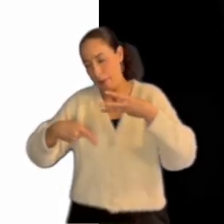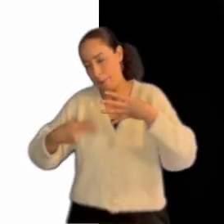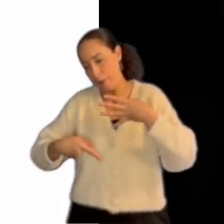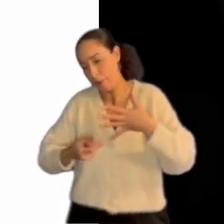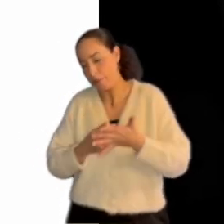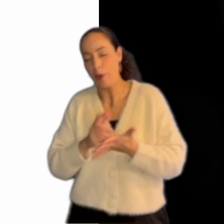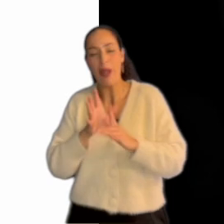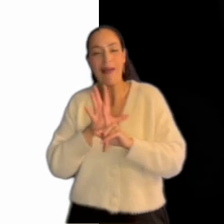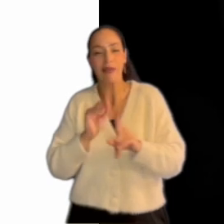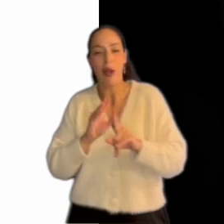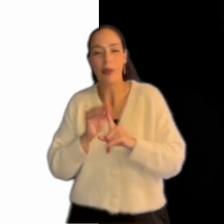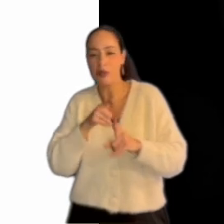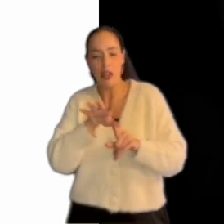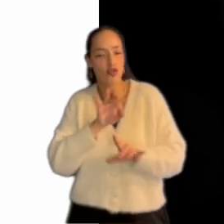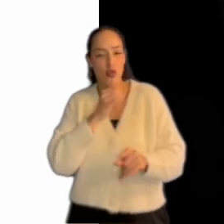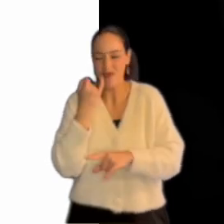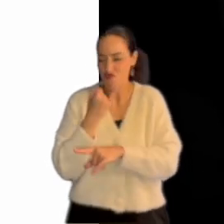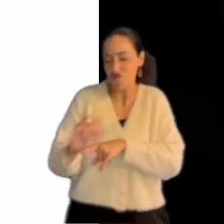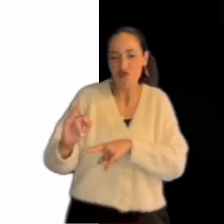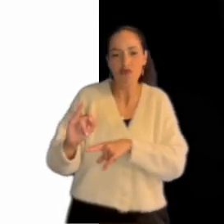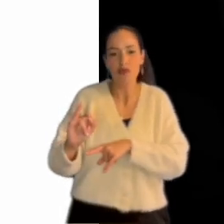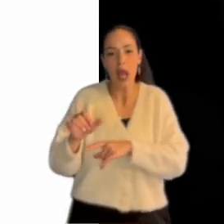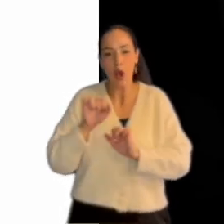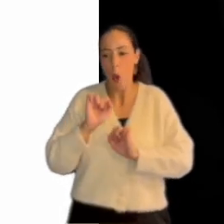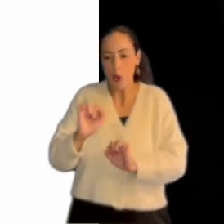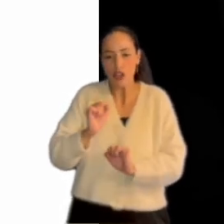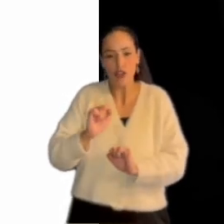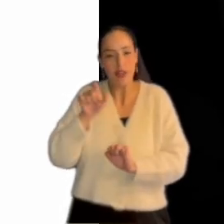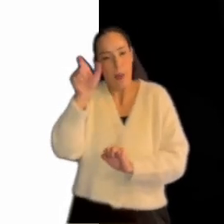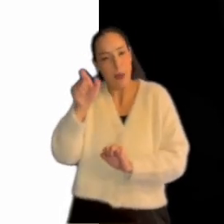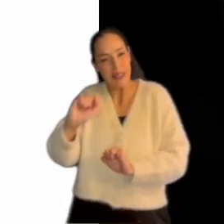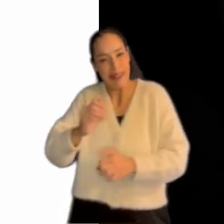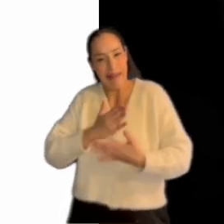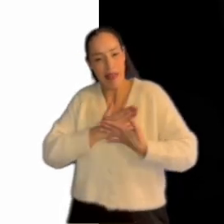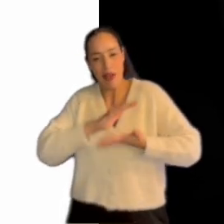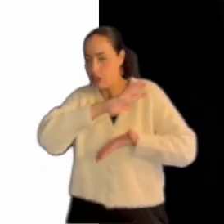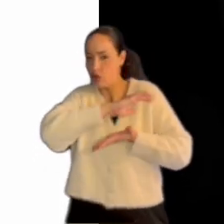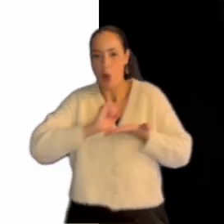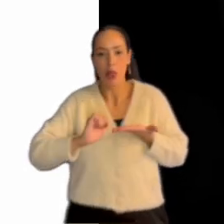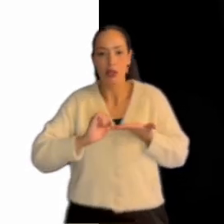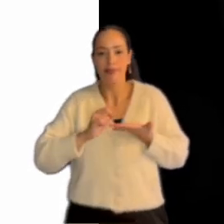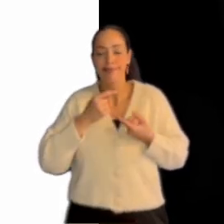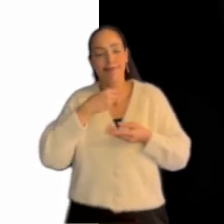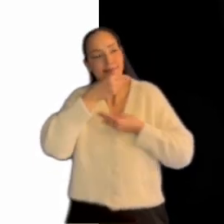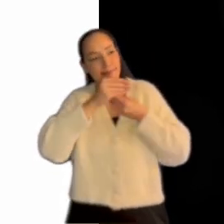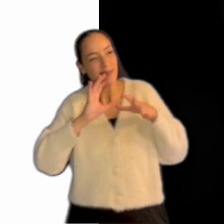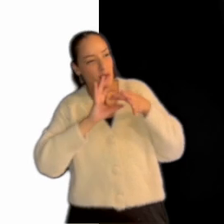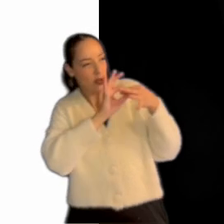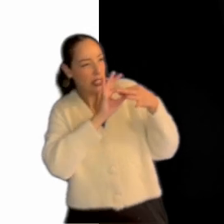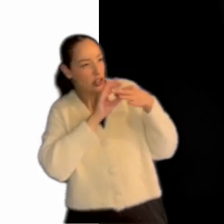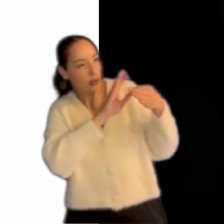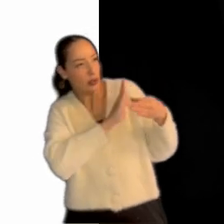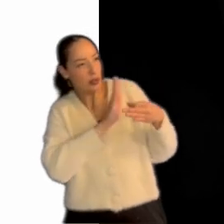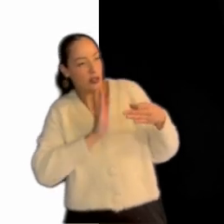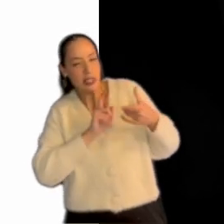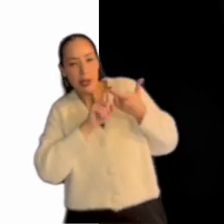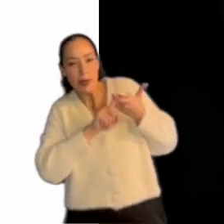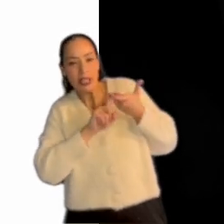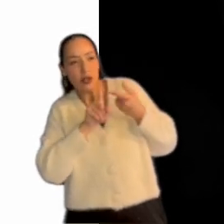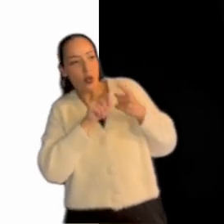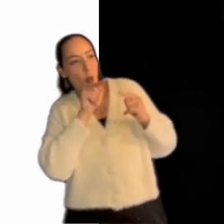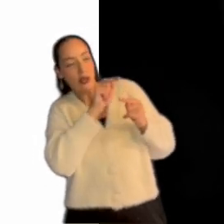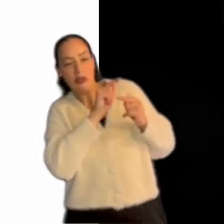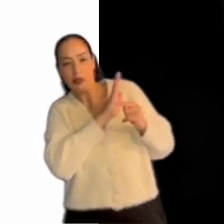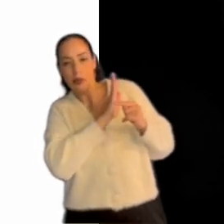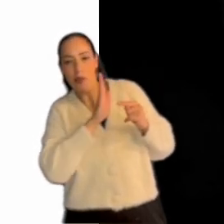denied and ownership of their loved one stolen from them. They described how their relationship with the military was contingent on their compliance and their